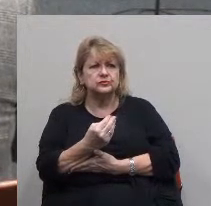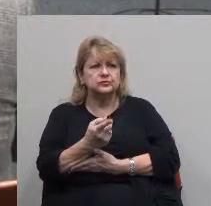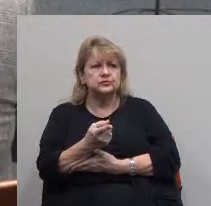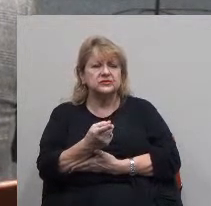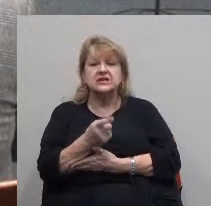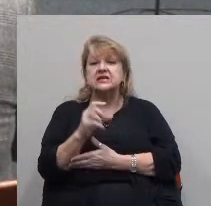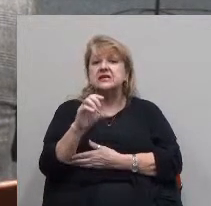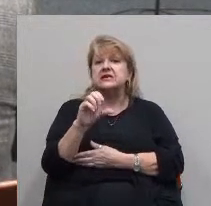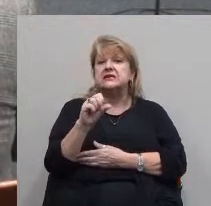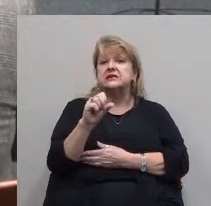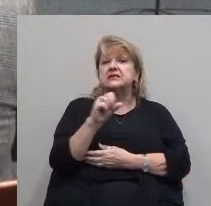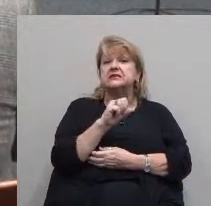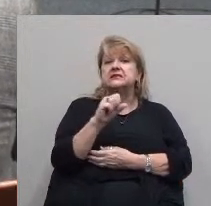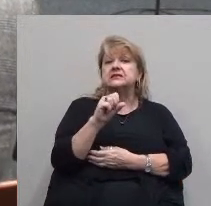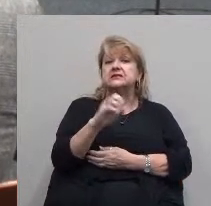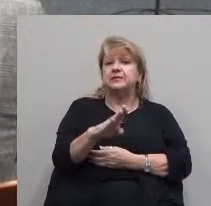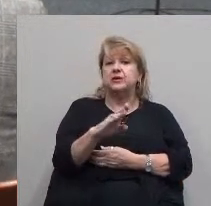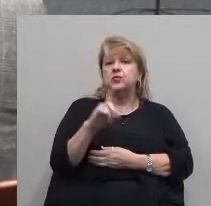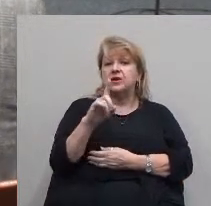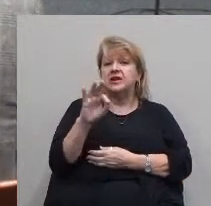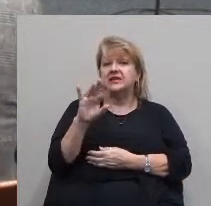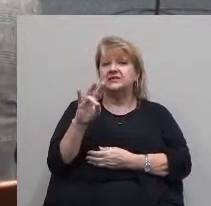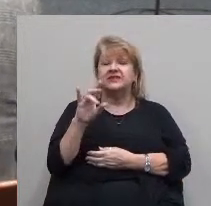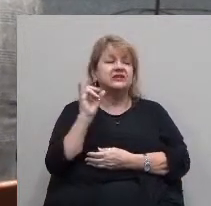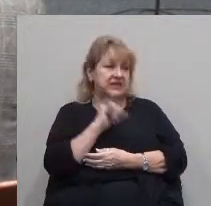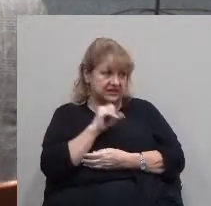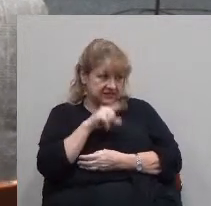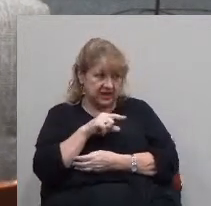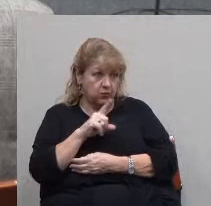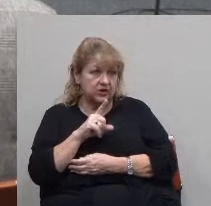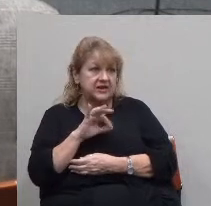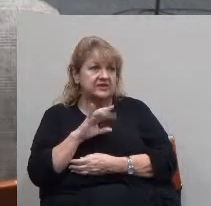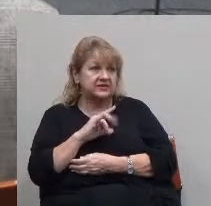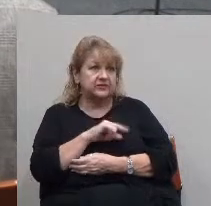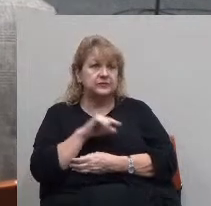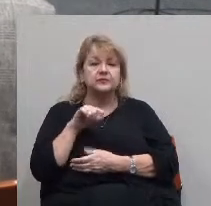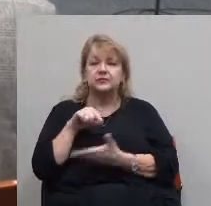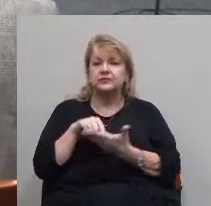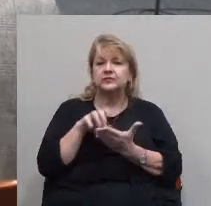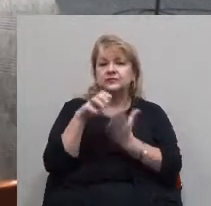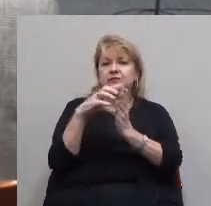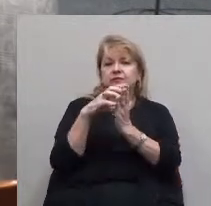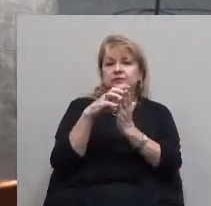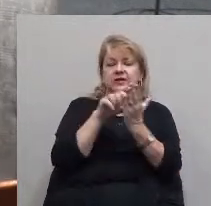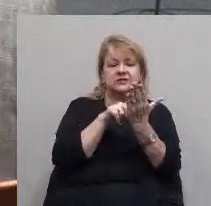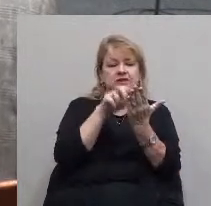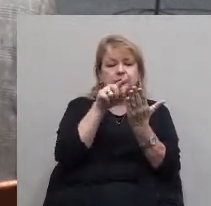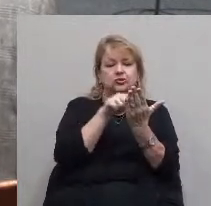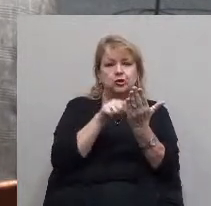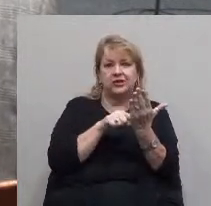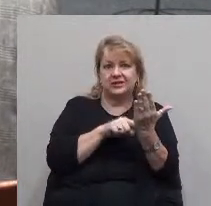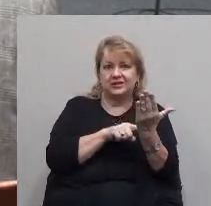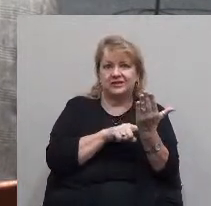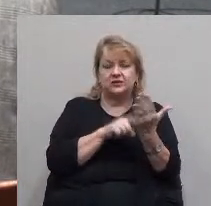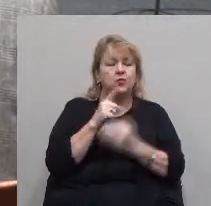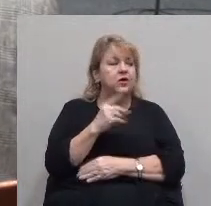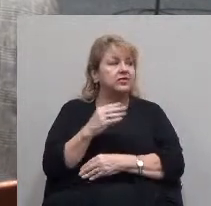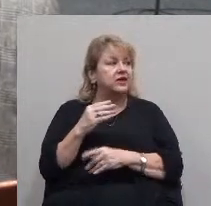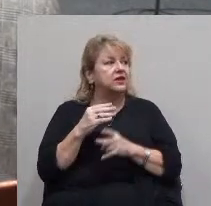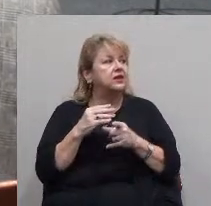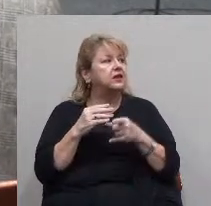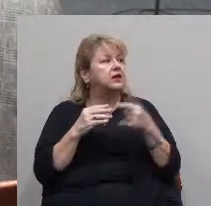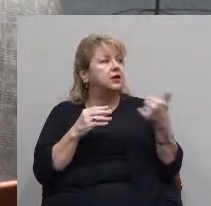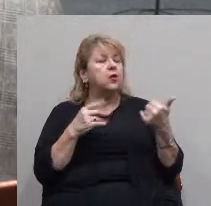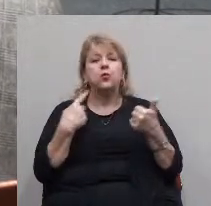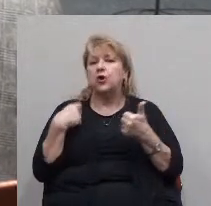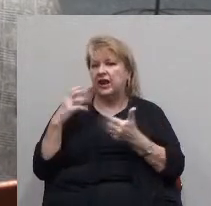The Senate Bill 197? Yes. Okay, thank you. Yeah, this section is a problem. I was just looking at, for one thing, and we're